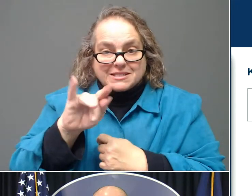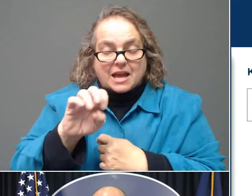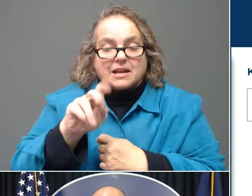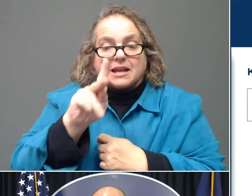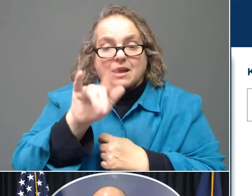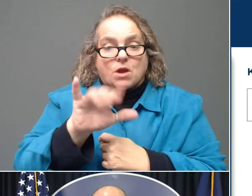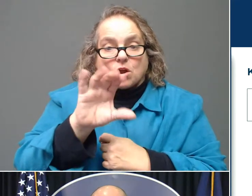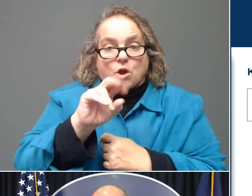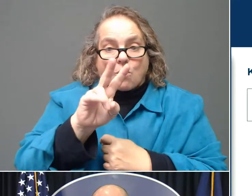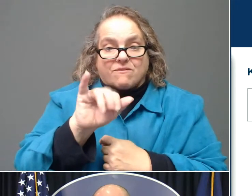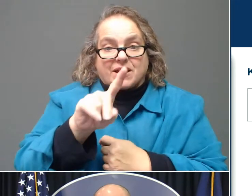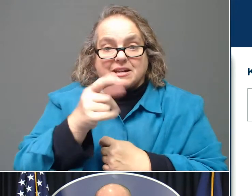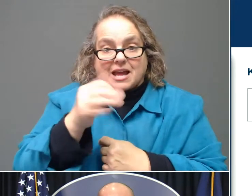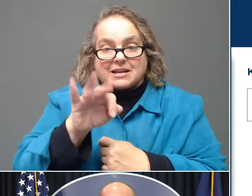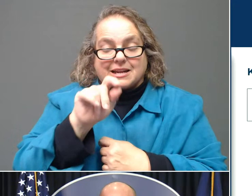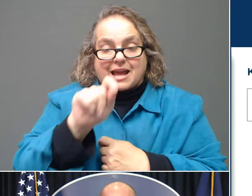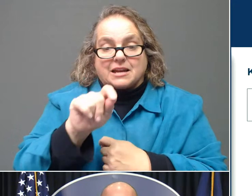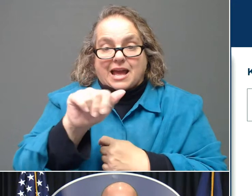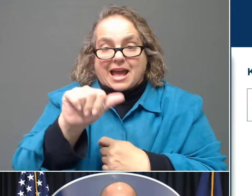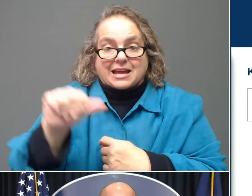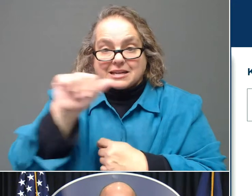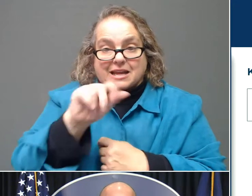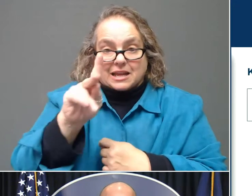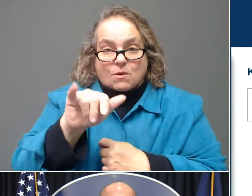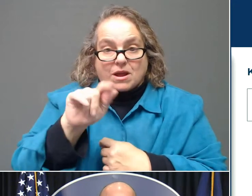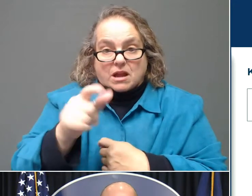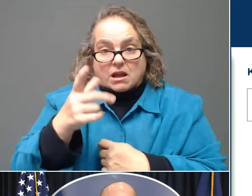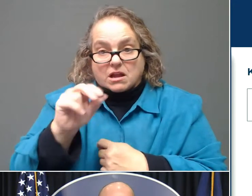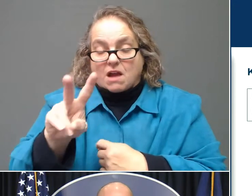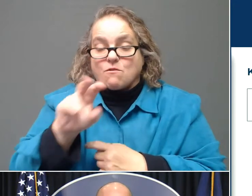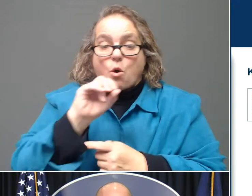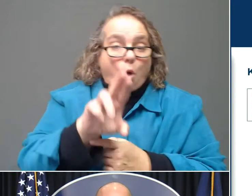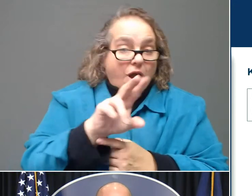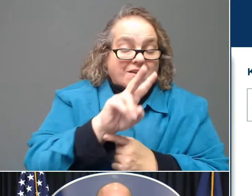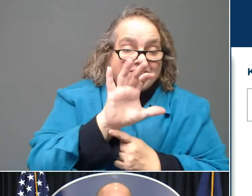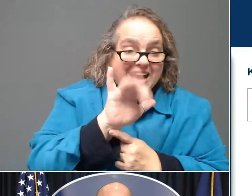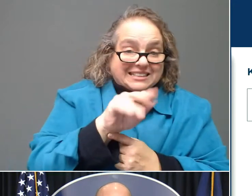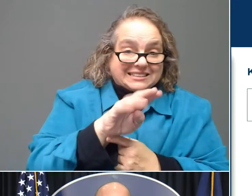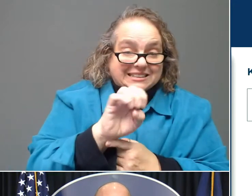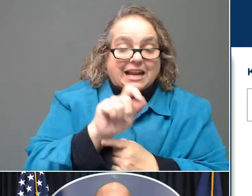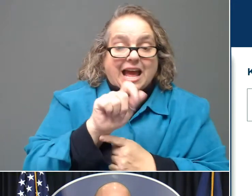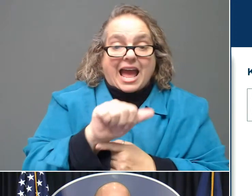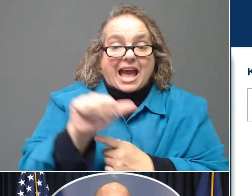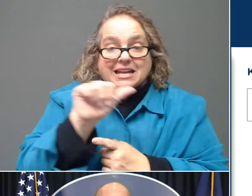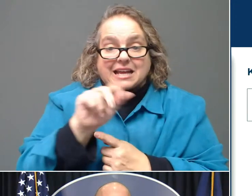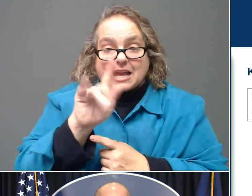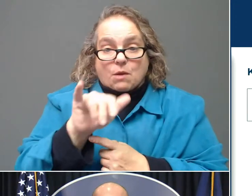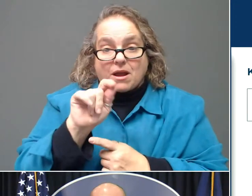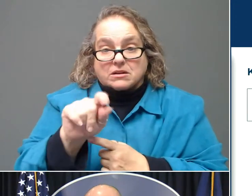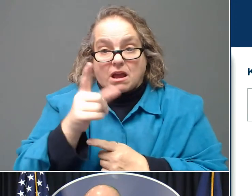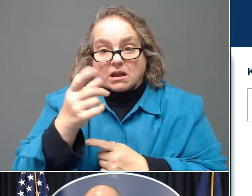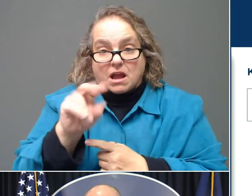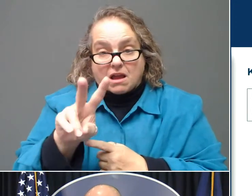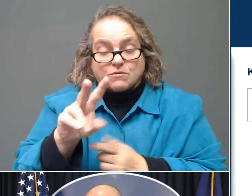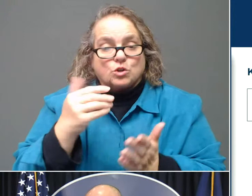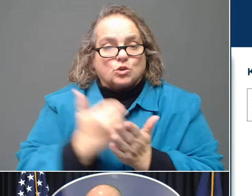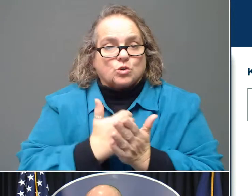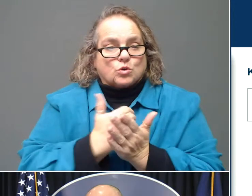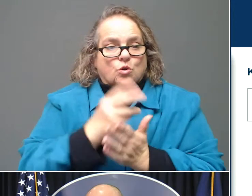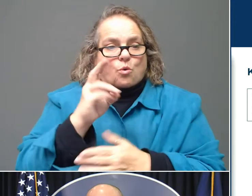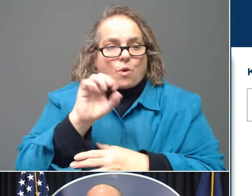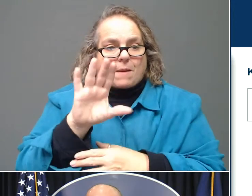kycovid19.ky.gov. or via vaccine.ky.gov, which is the new website that's set up specifically for this